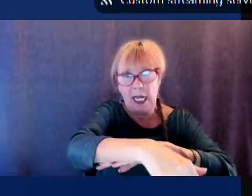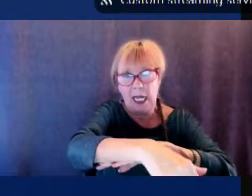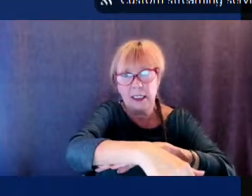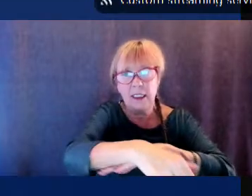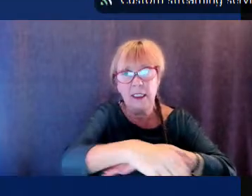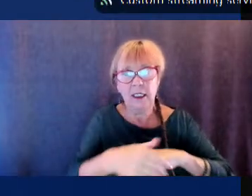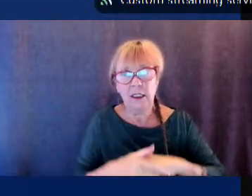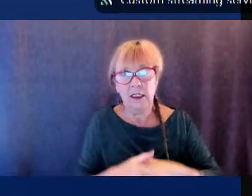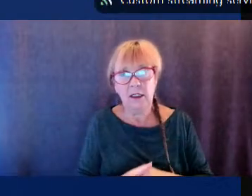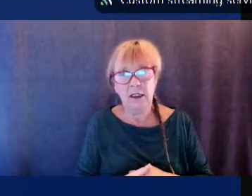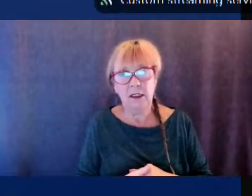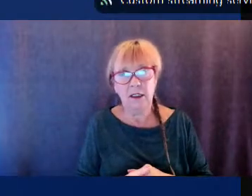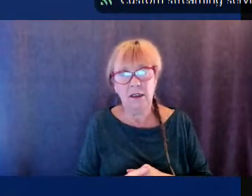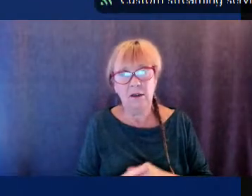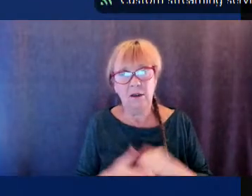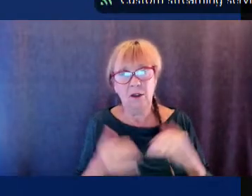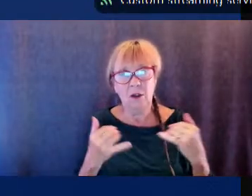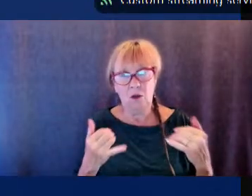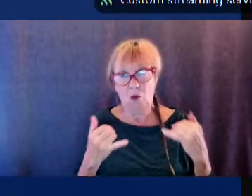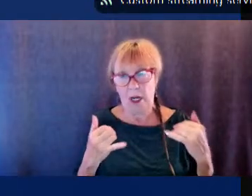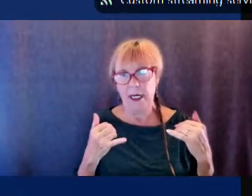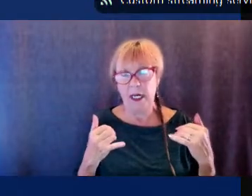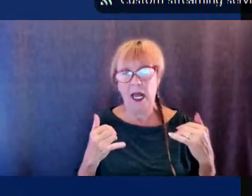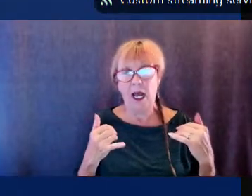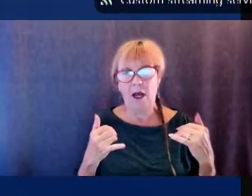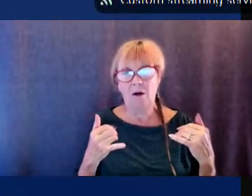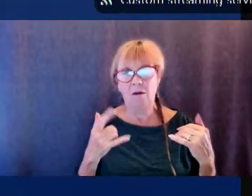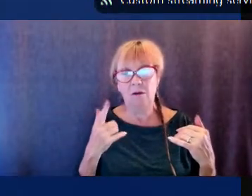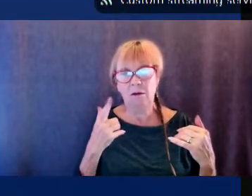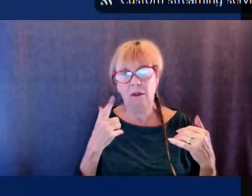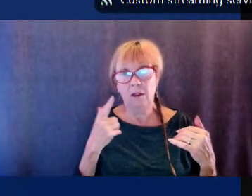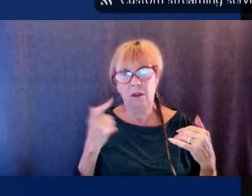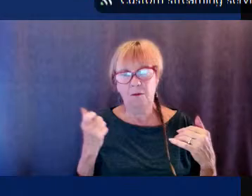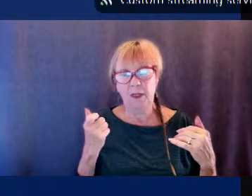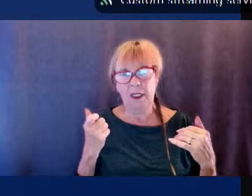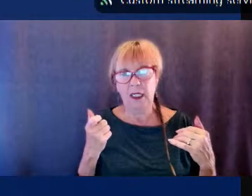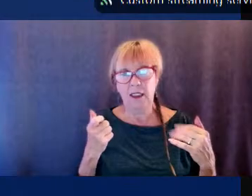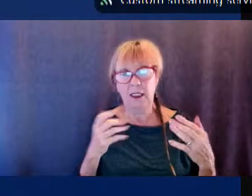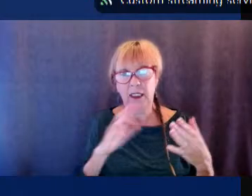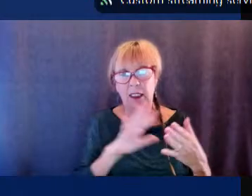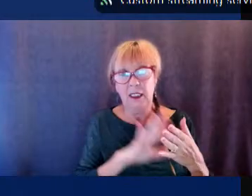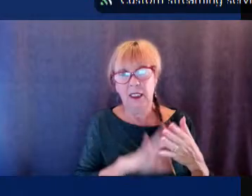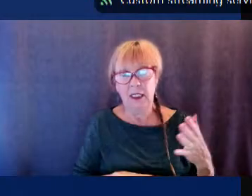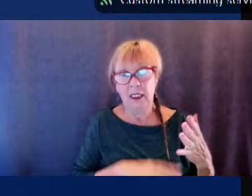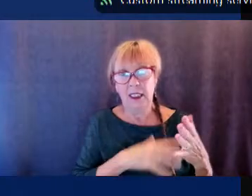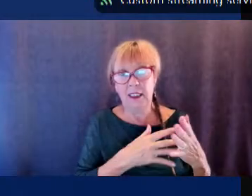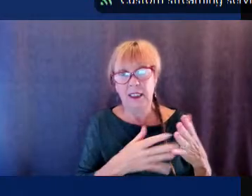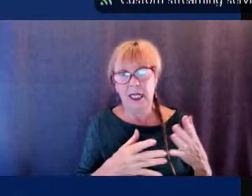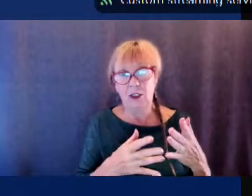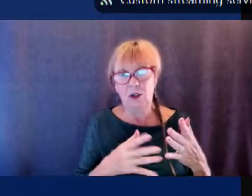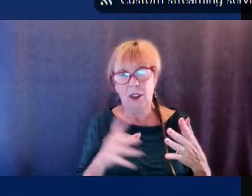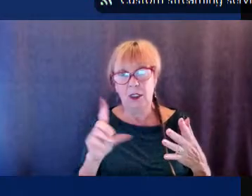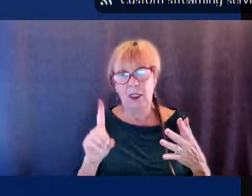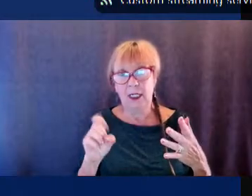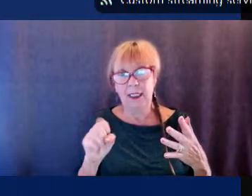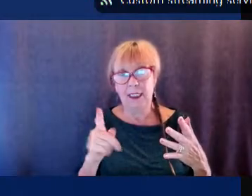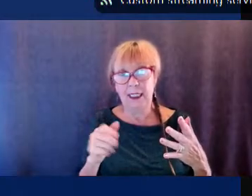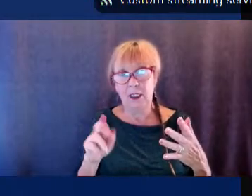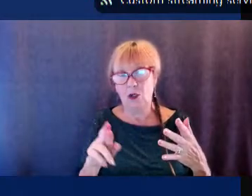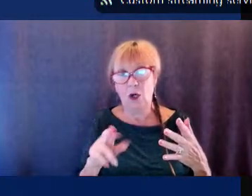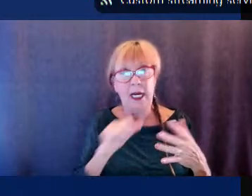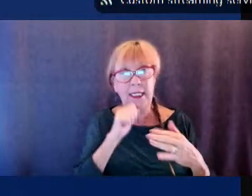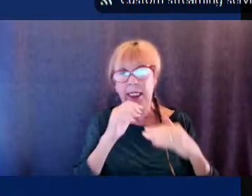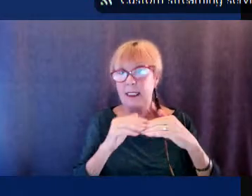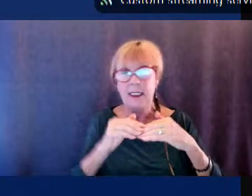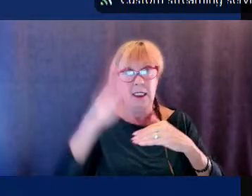Drive. Currently now, because of the scheduled detour, it doesn't travel, like I said, north of Woodbury. So